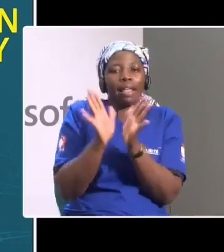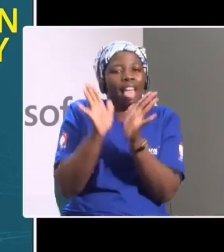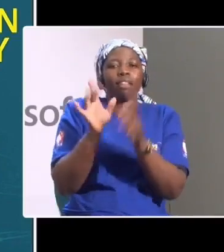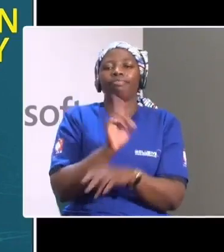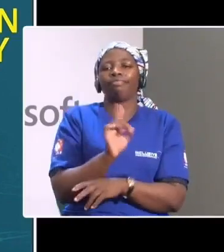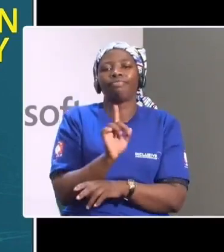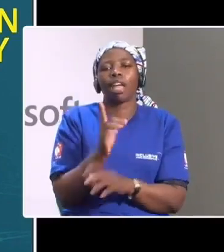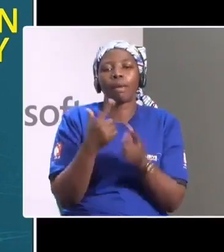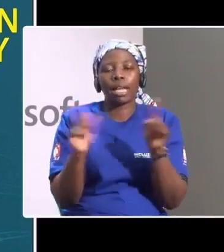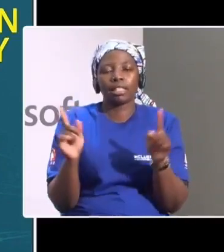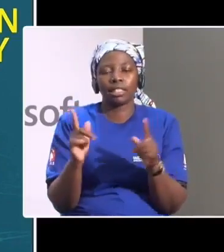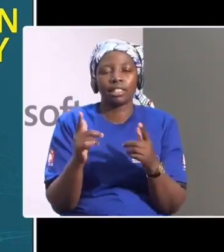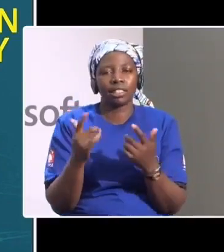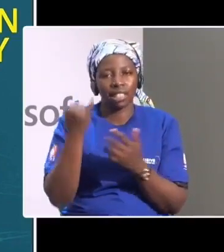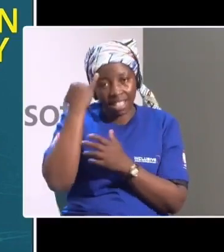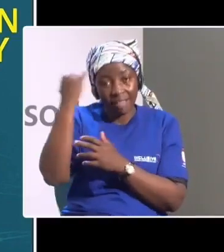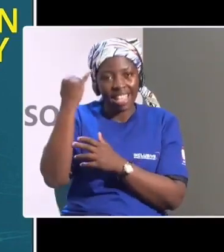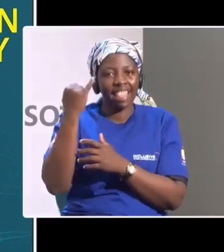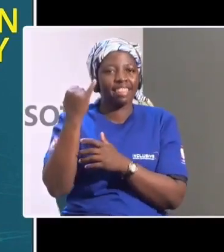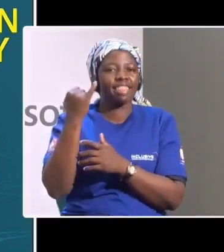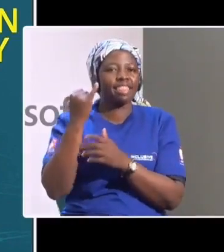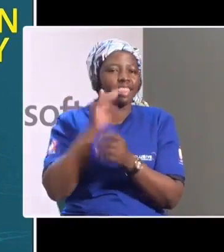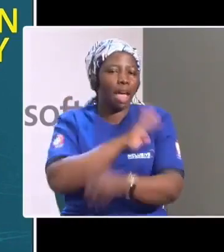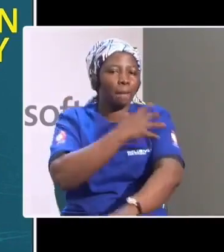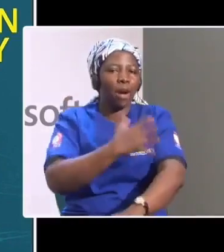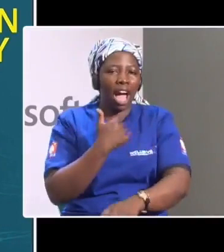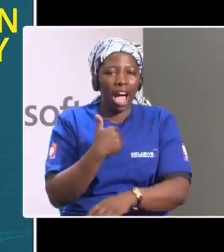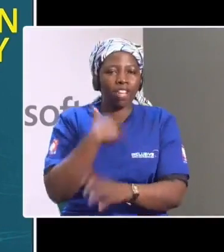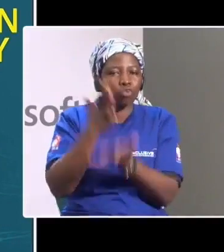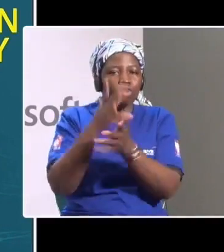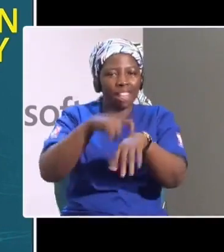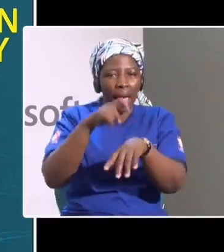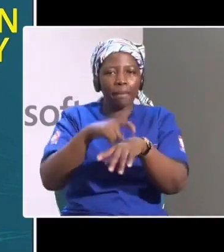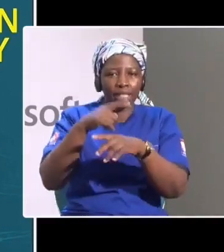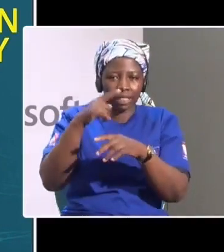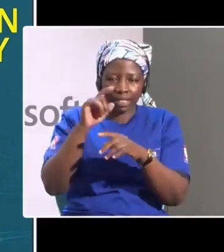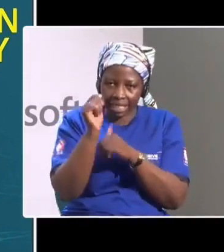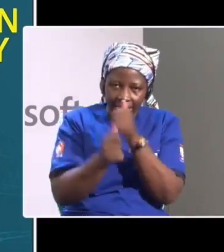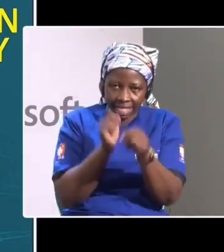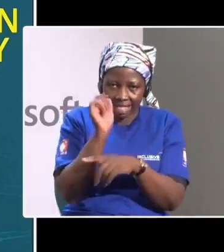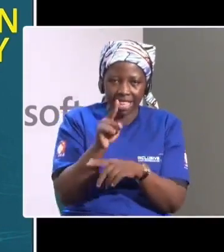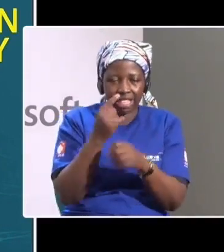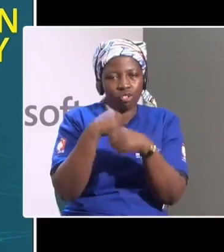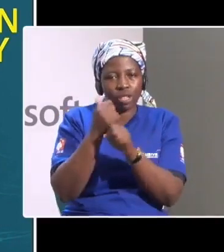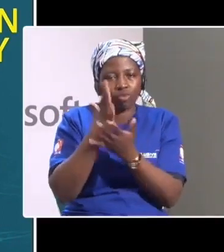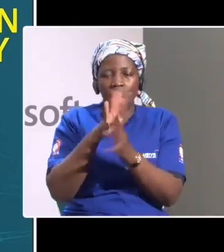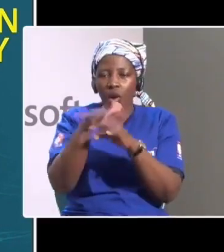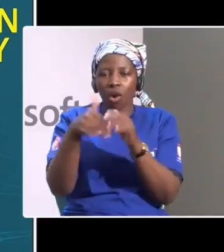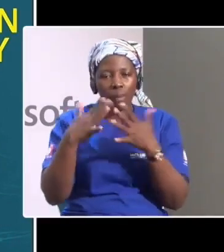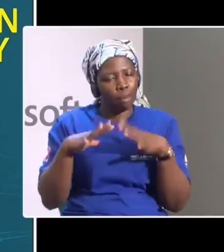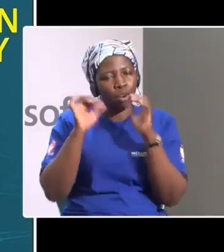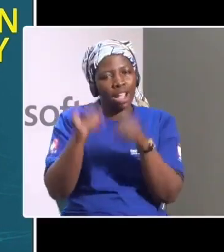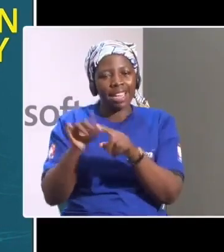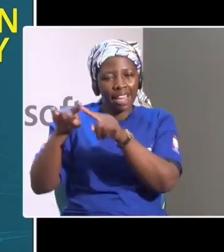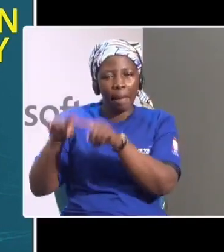interoperable, but imagine the power of having real-time text across the globe being interoperable so that everybody can use it. So